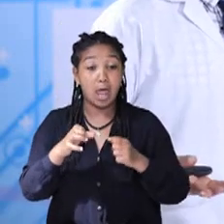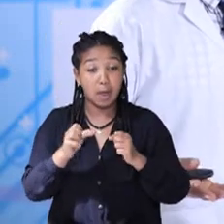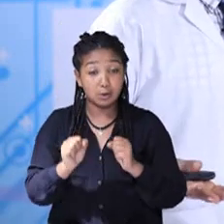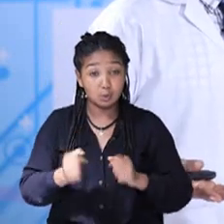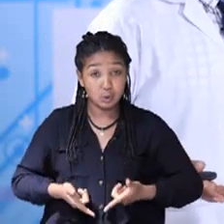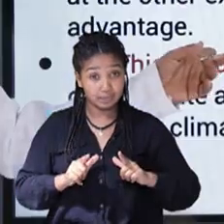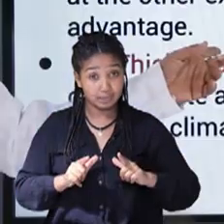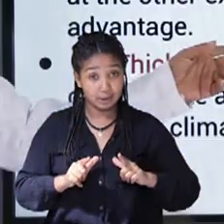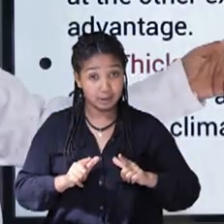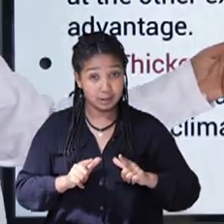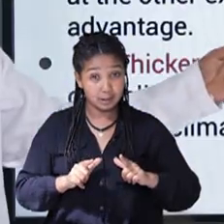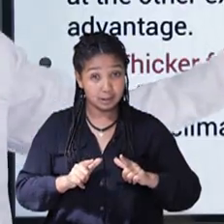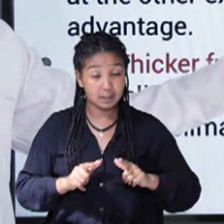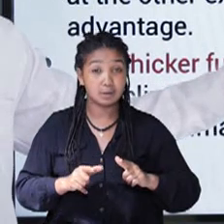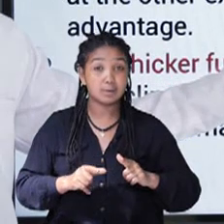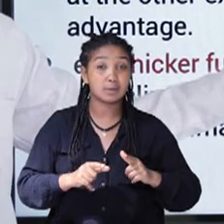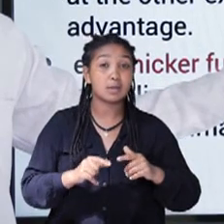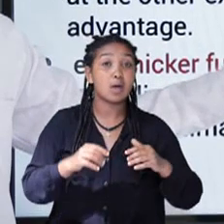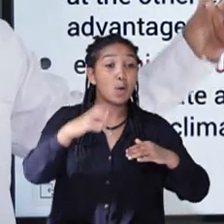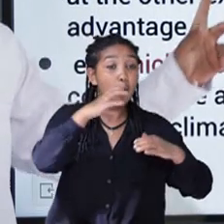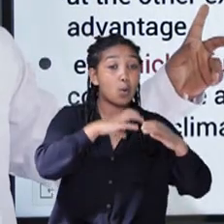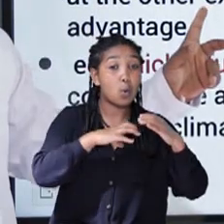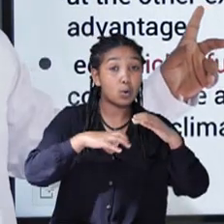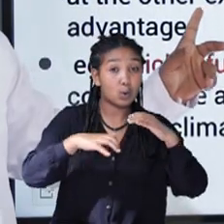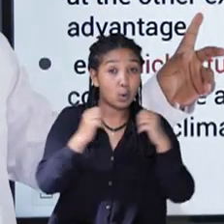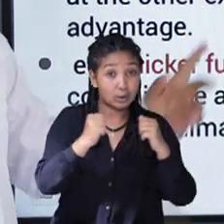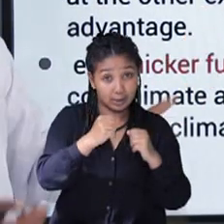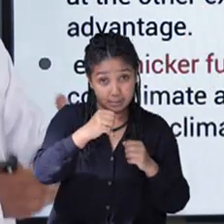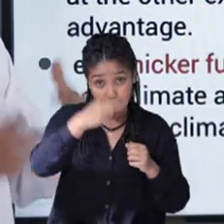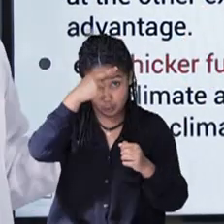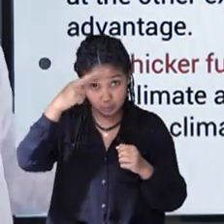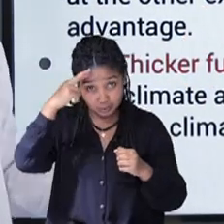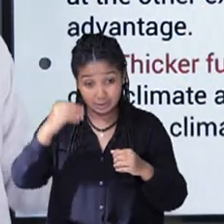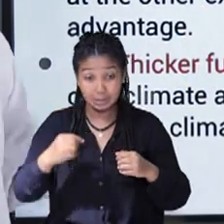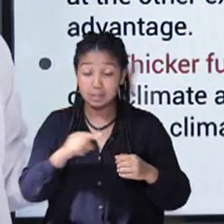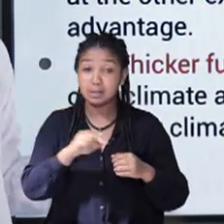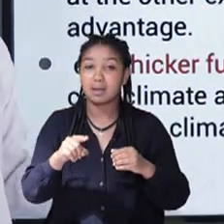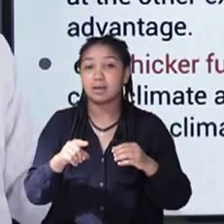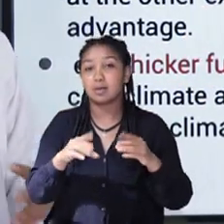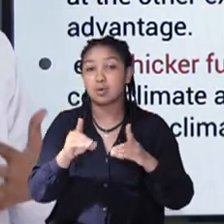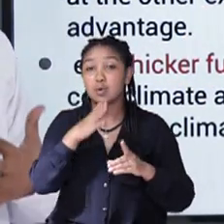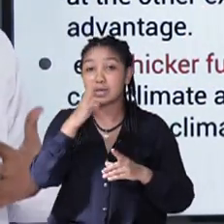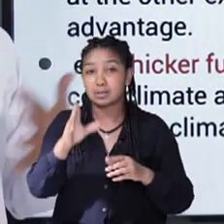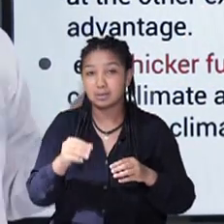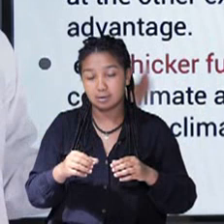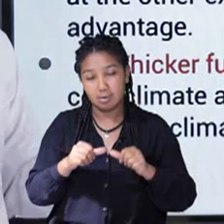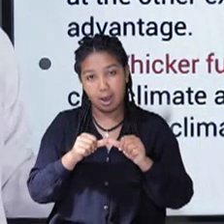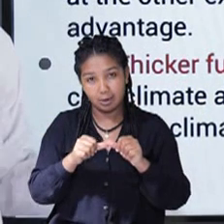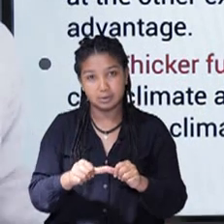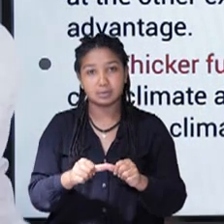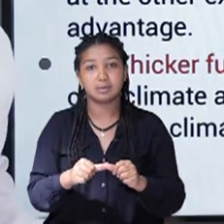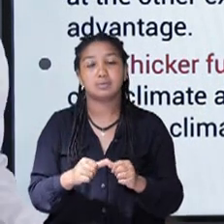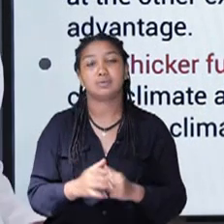able to live in a colder area because they couldn't resist the